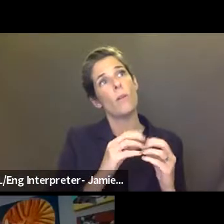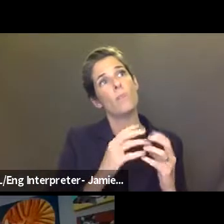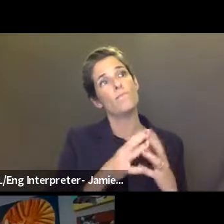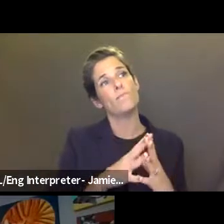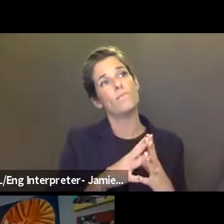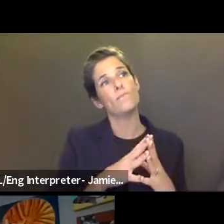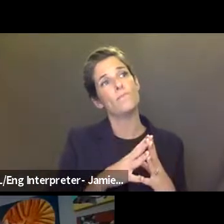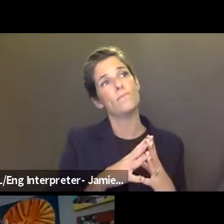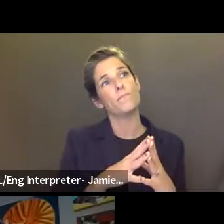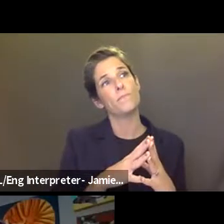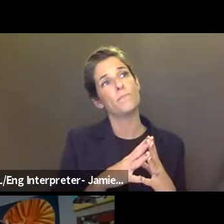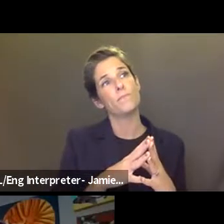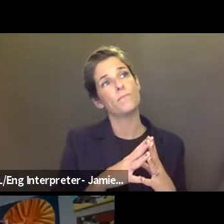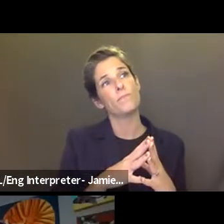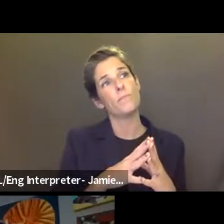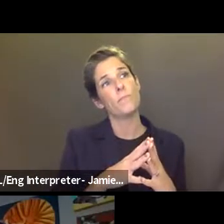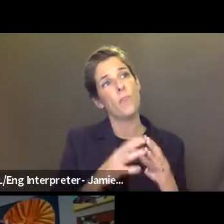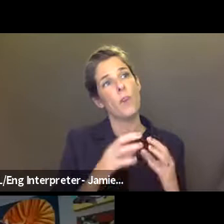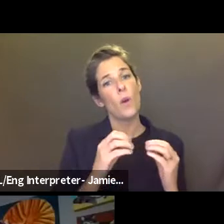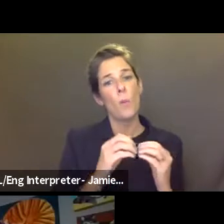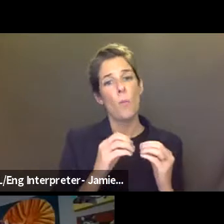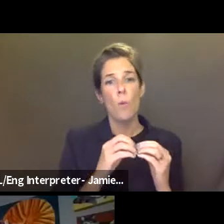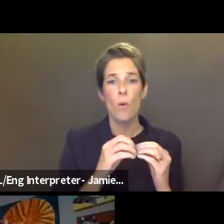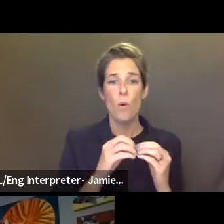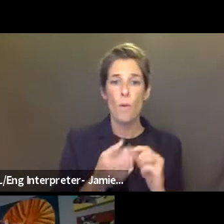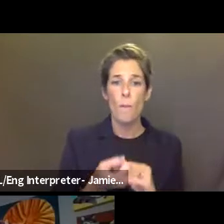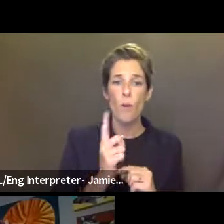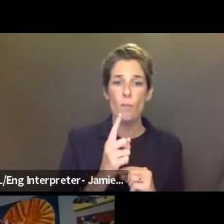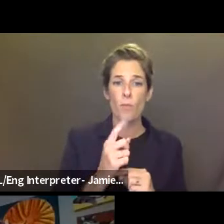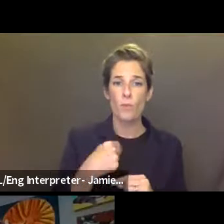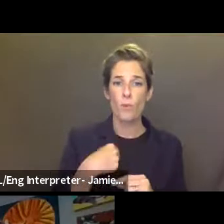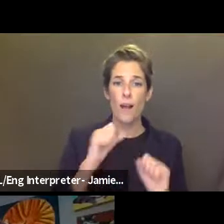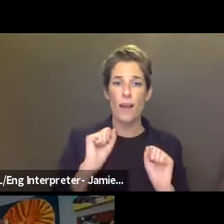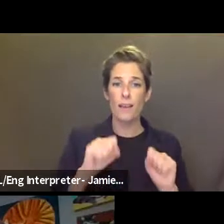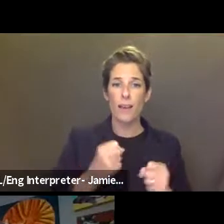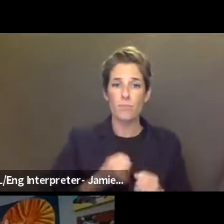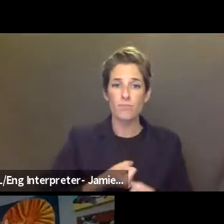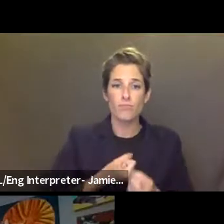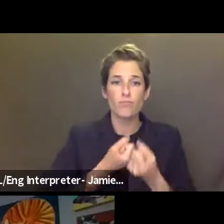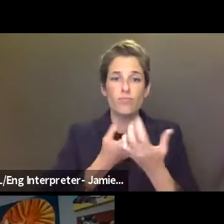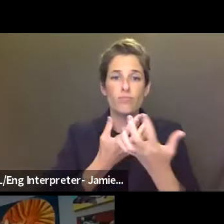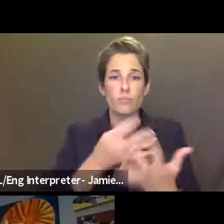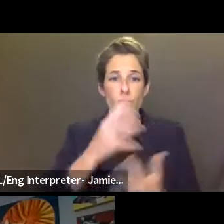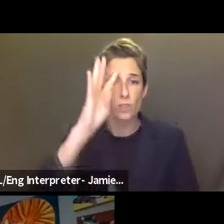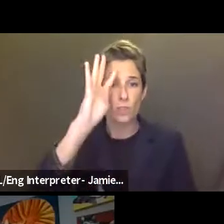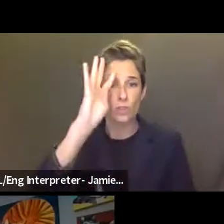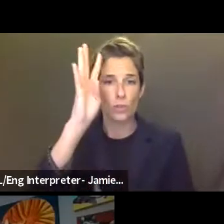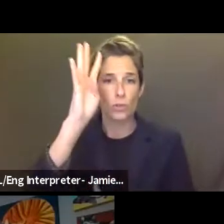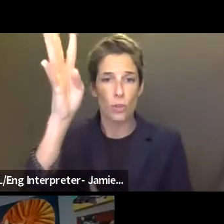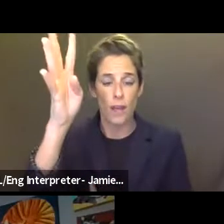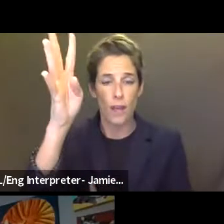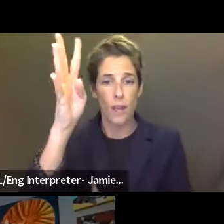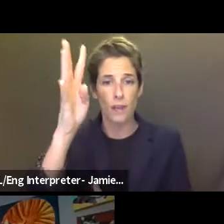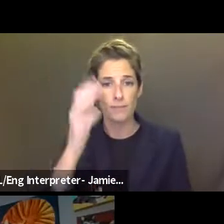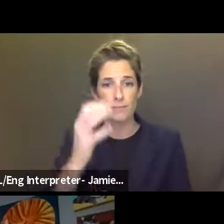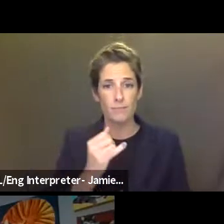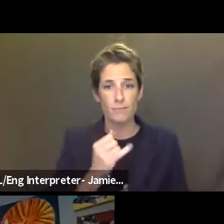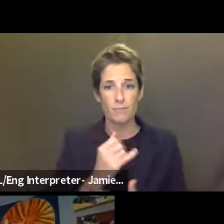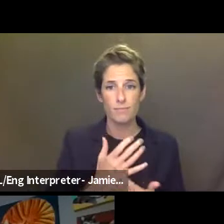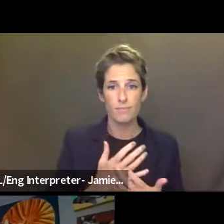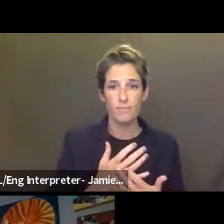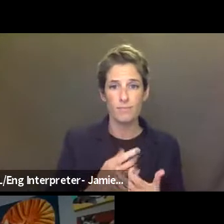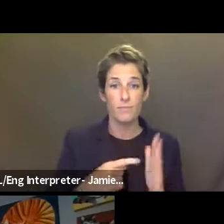in moments such as creative moments where one can, let's